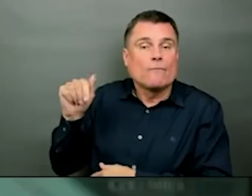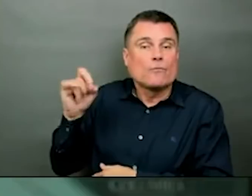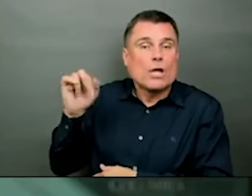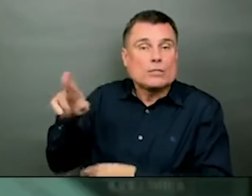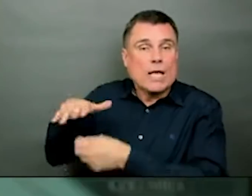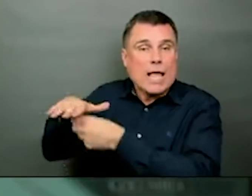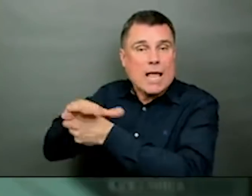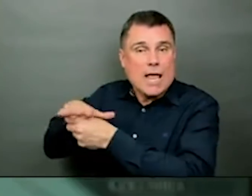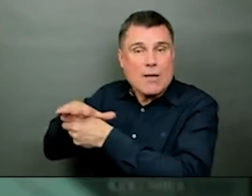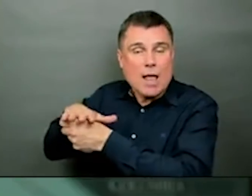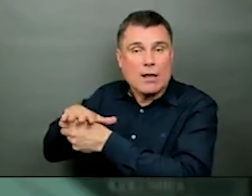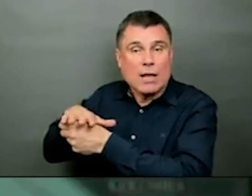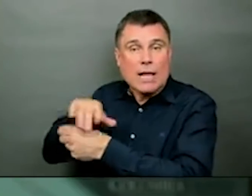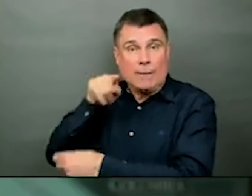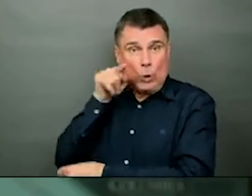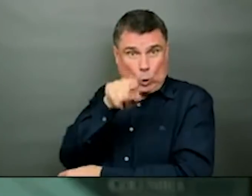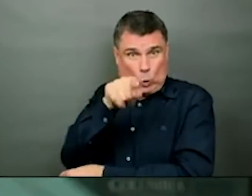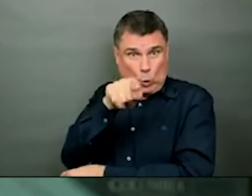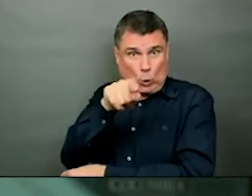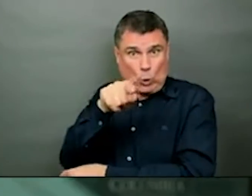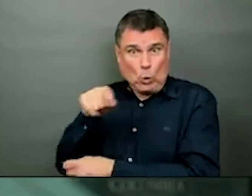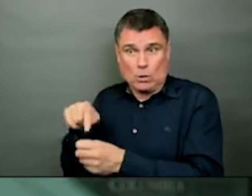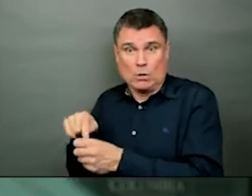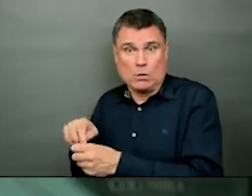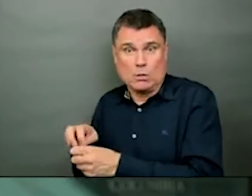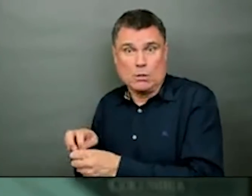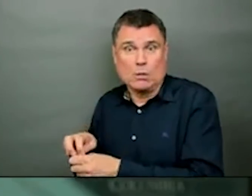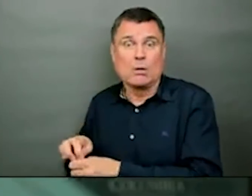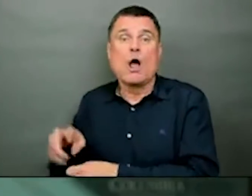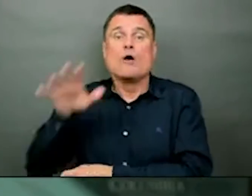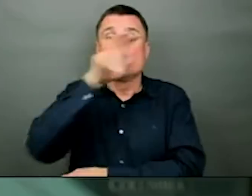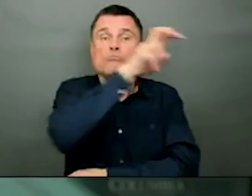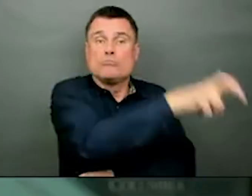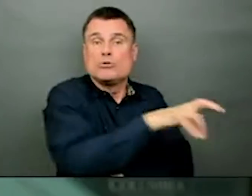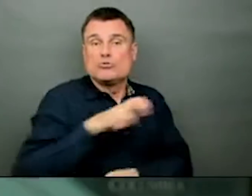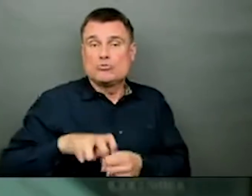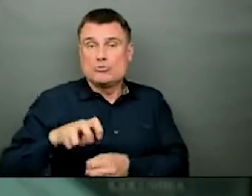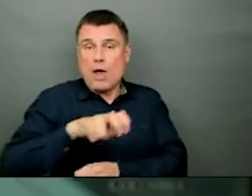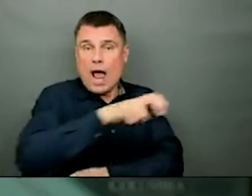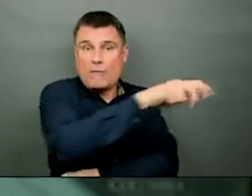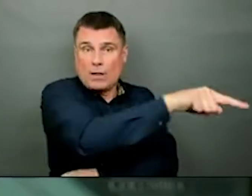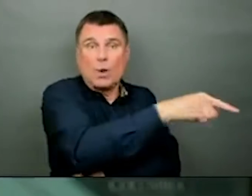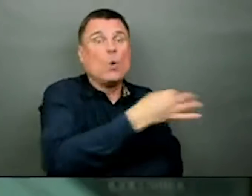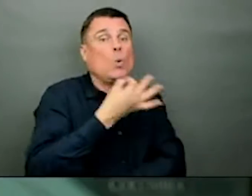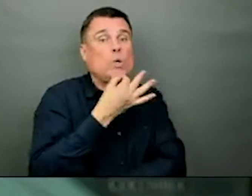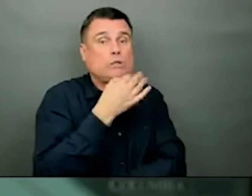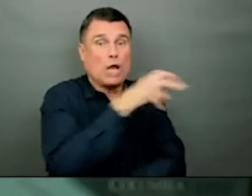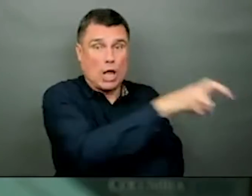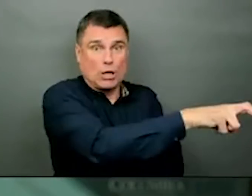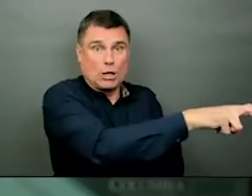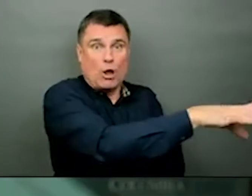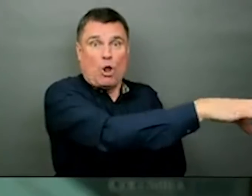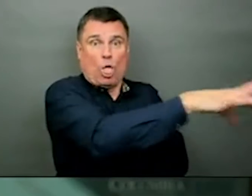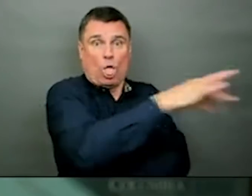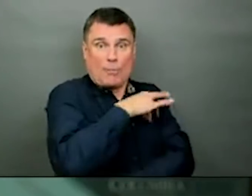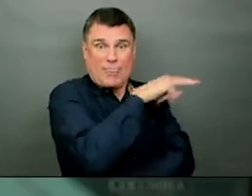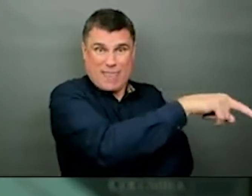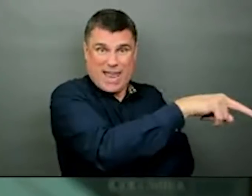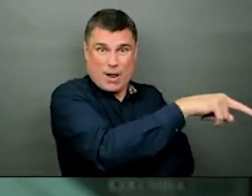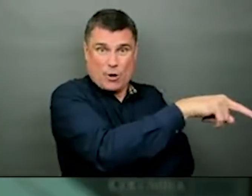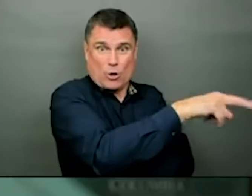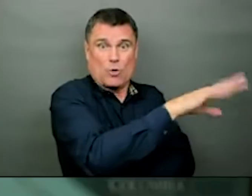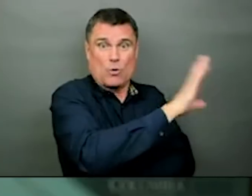as I think we did in the last week, about 60 cases, I think Vancouver Coastal Health did a bulletin yesterday about 60 new cases